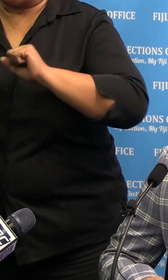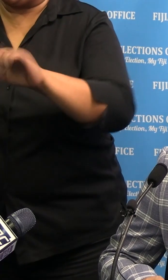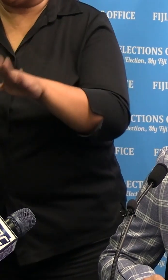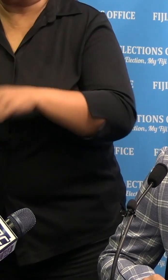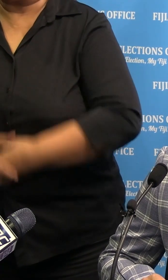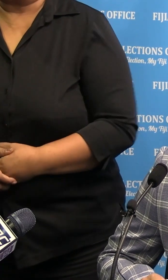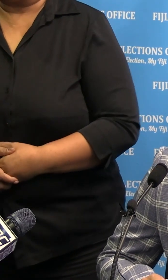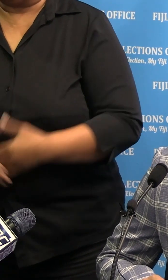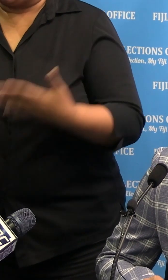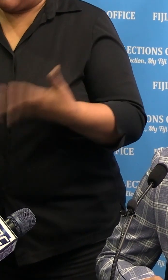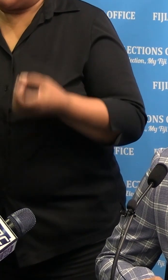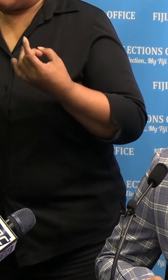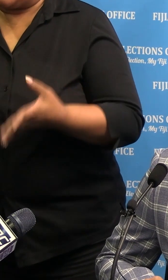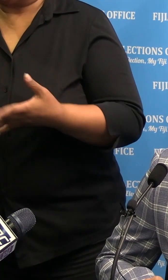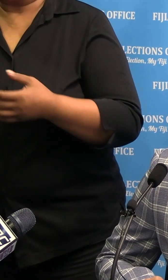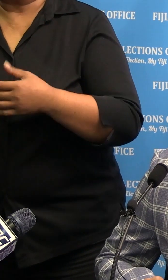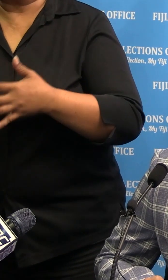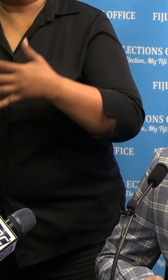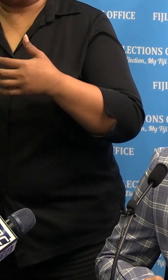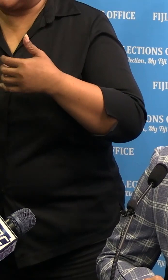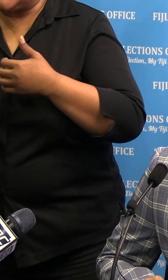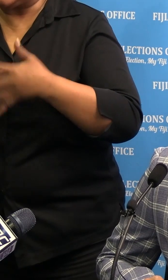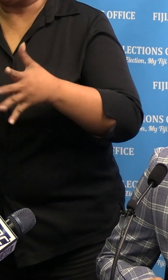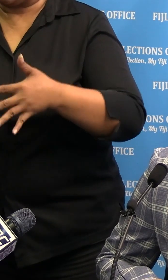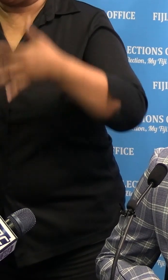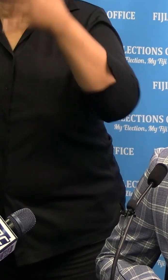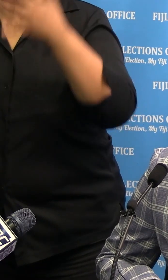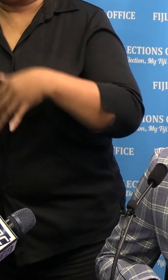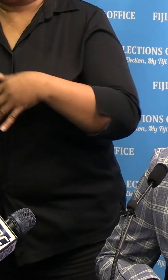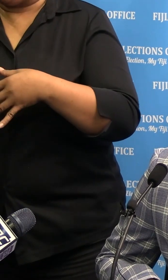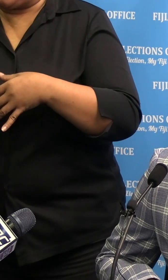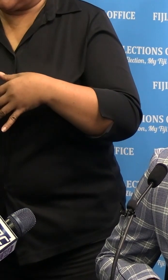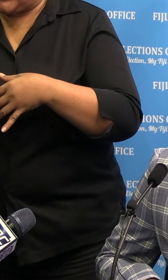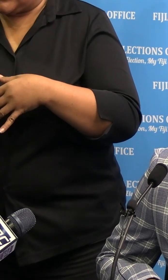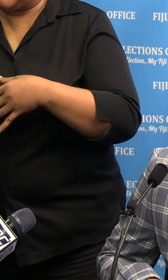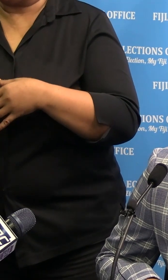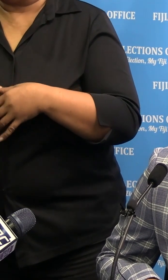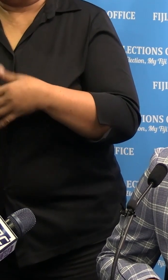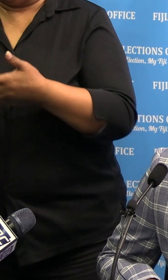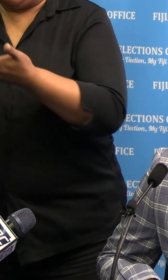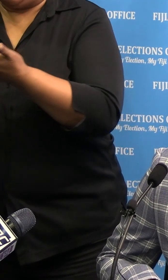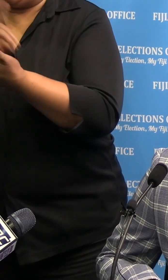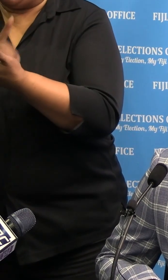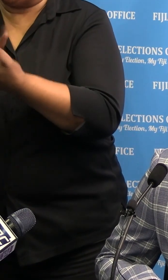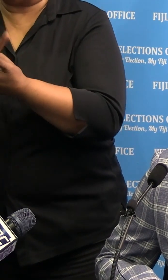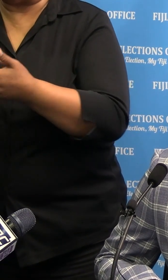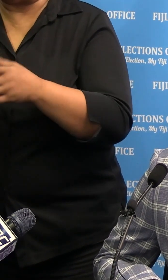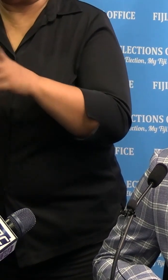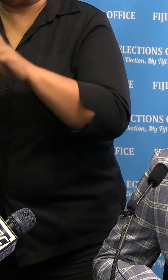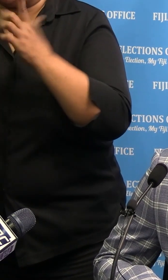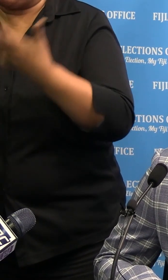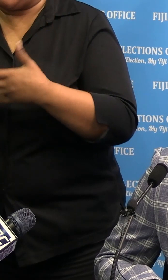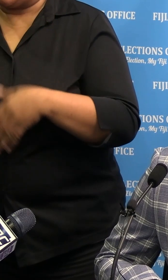we will be ready to start counting on 14th of December. Ladies and gentlemen, by tomorrow afternoon, the Fijian